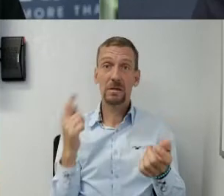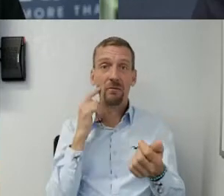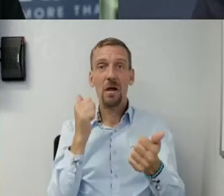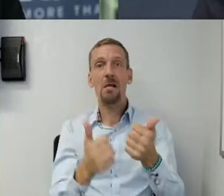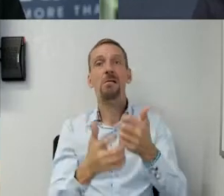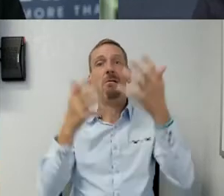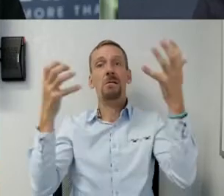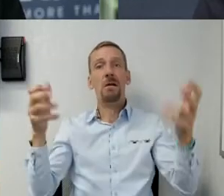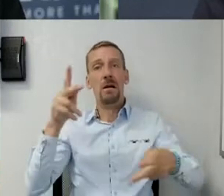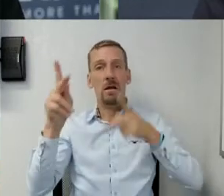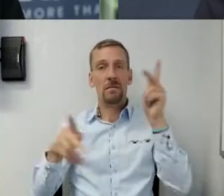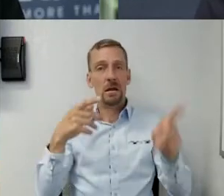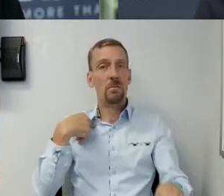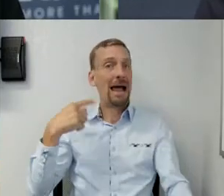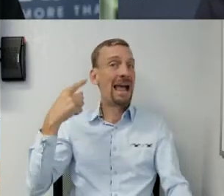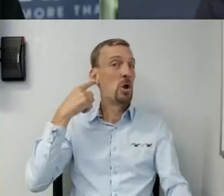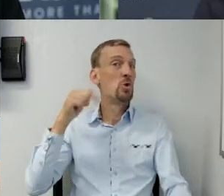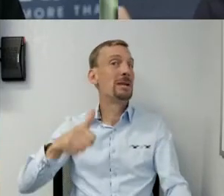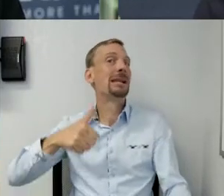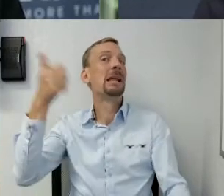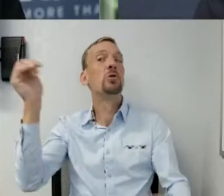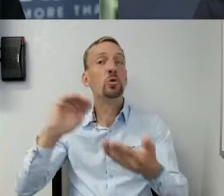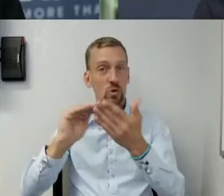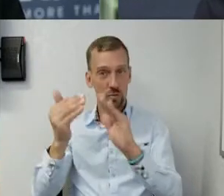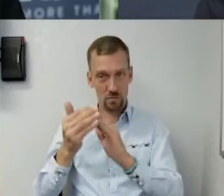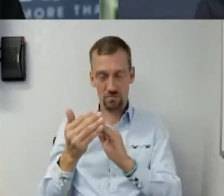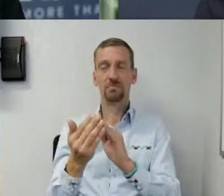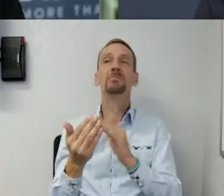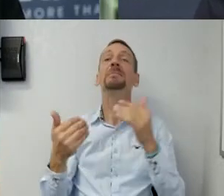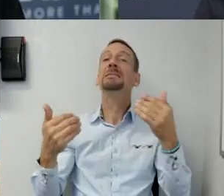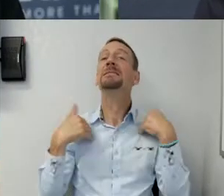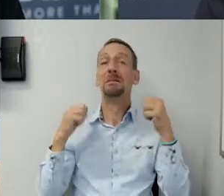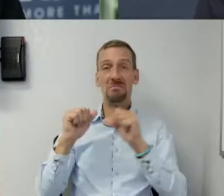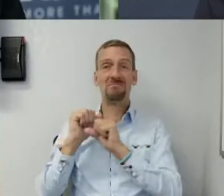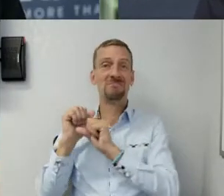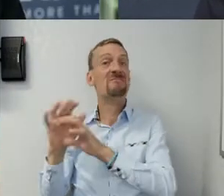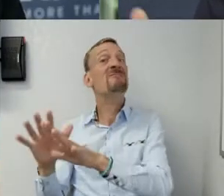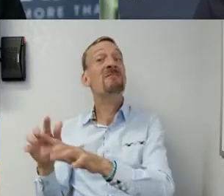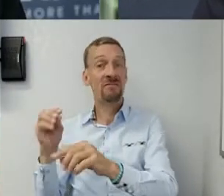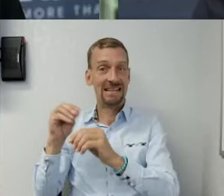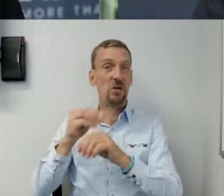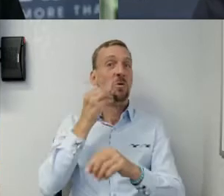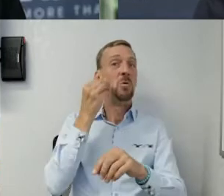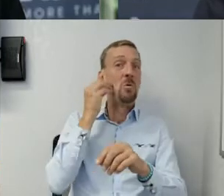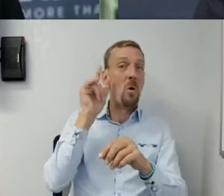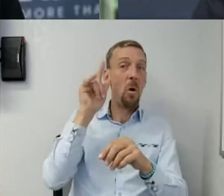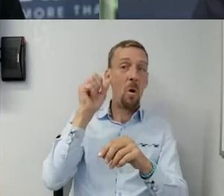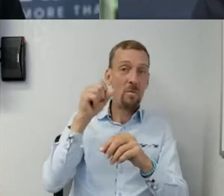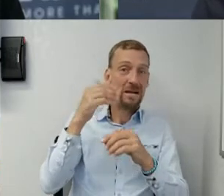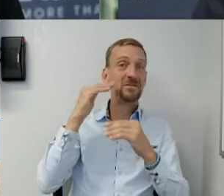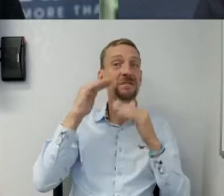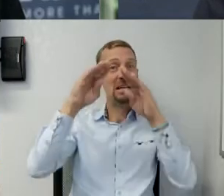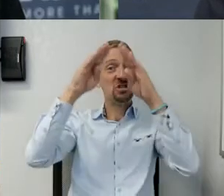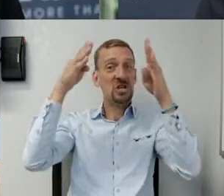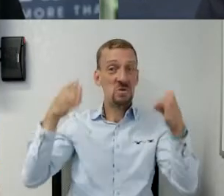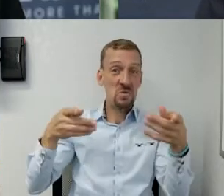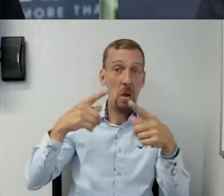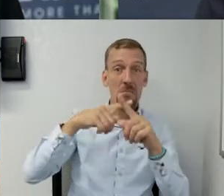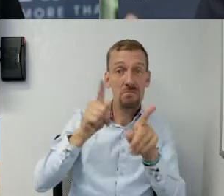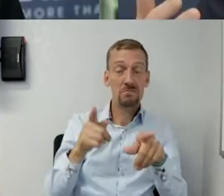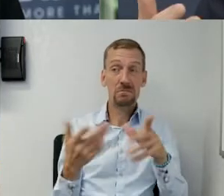lot of people. I have heard in other communities where there have been breakouts in homeless shelters, but I really